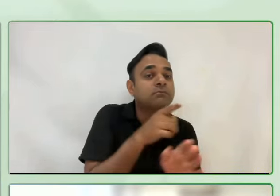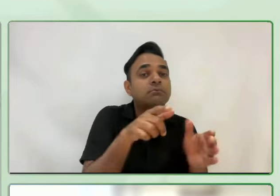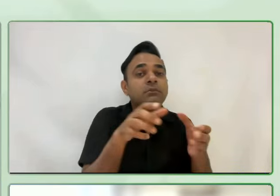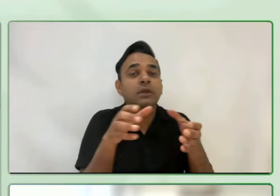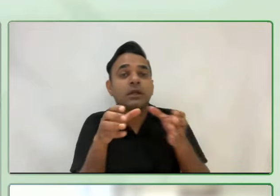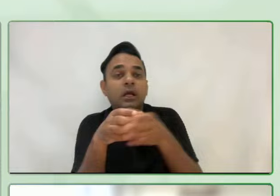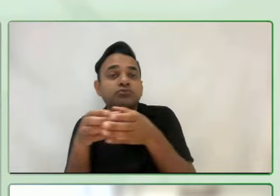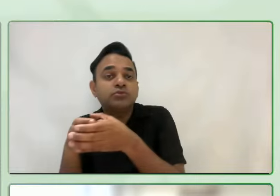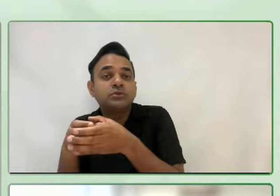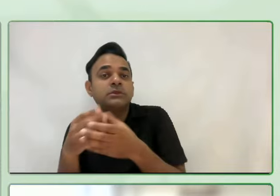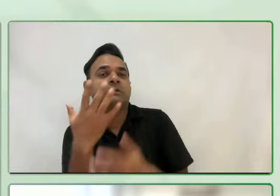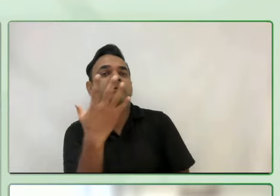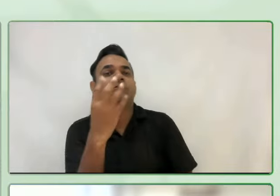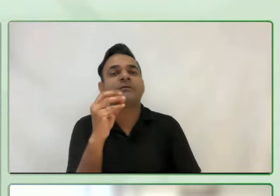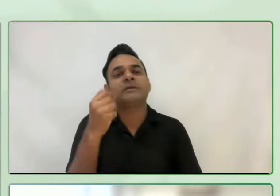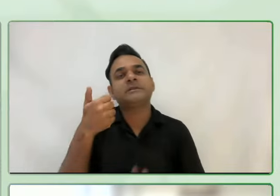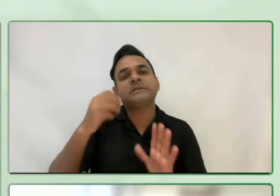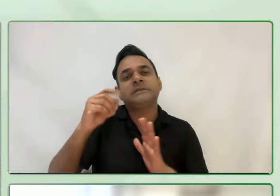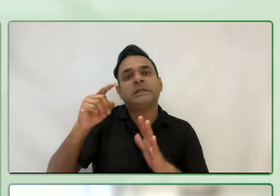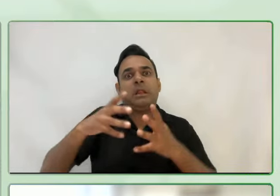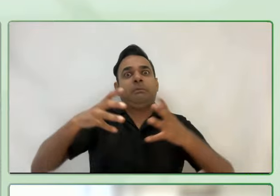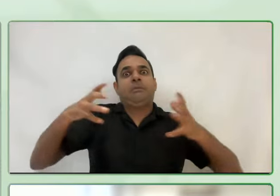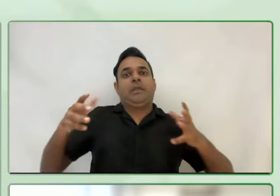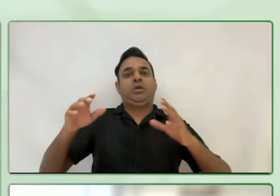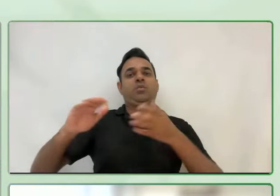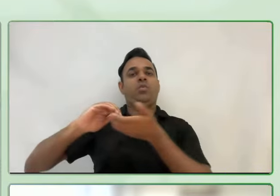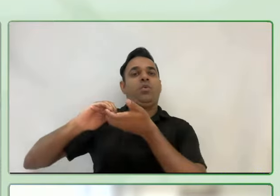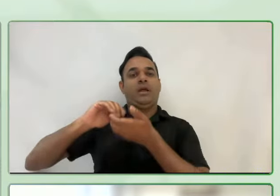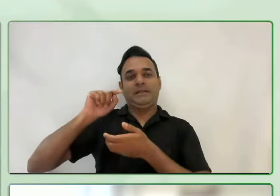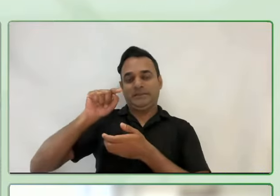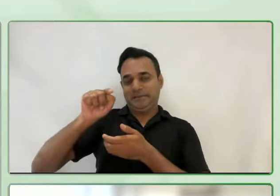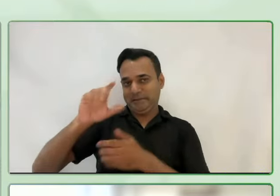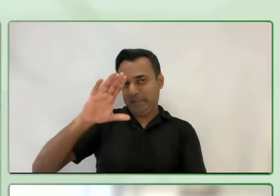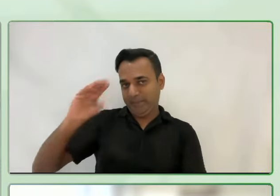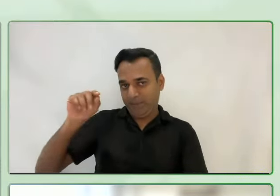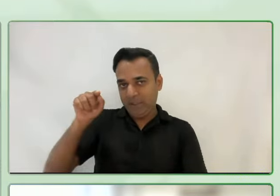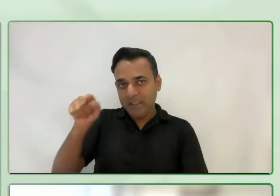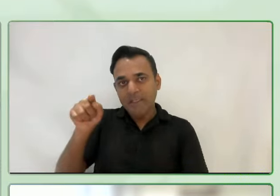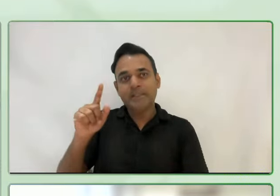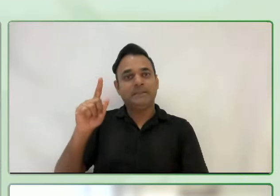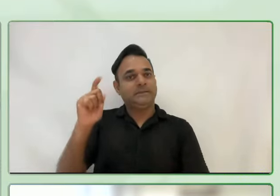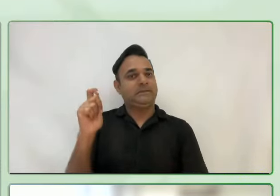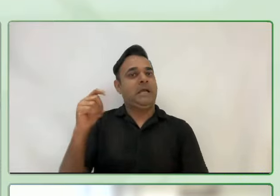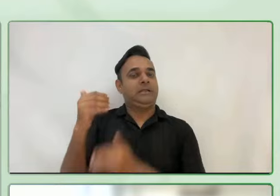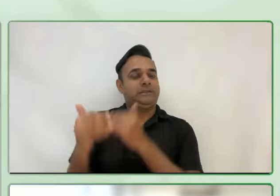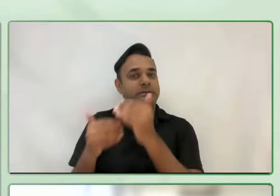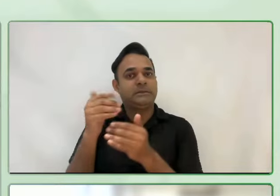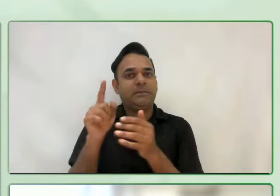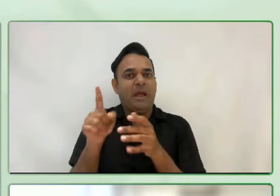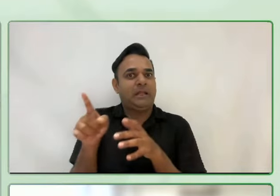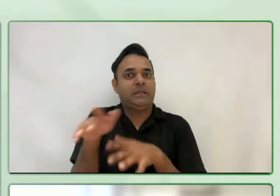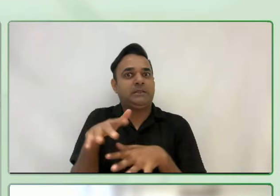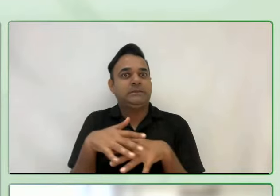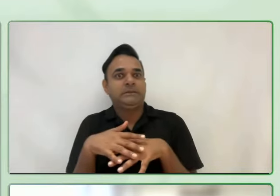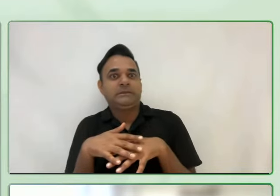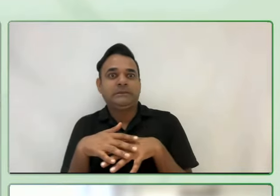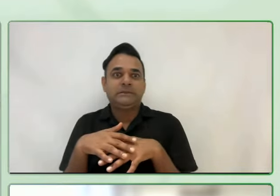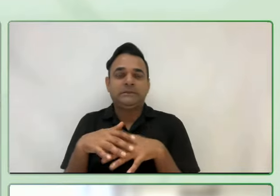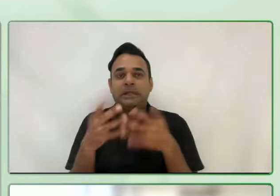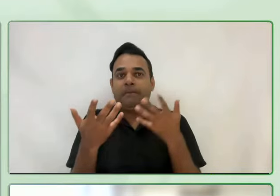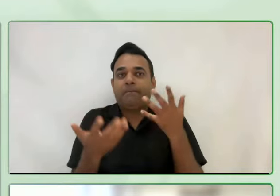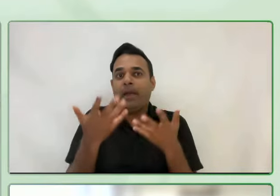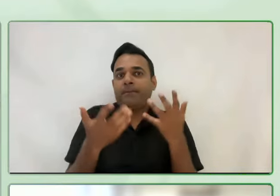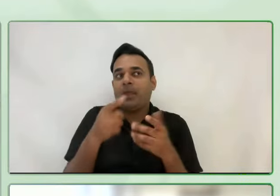disabled people. Very quickly, they onboard them, and once they license it so that it runs across the state, they can deploy